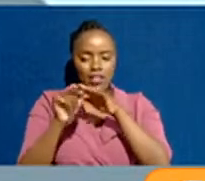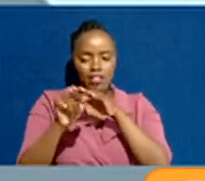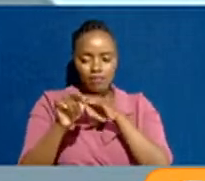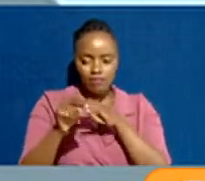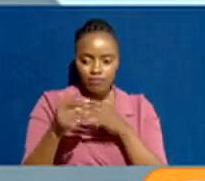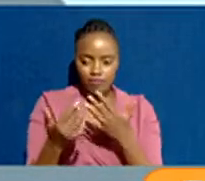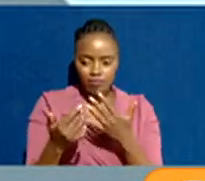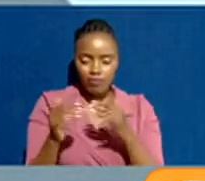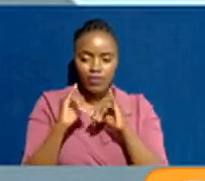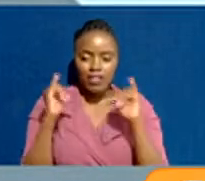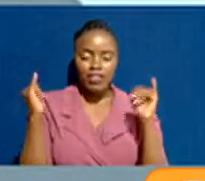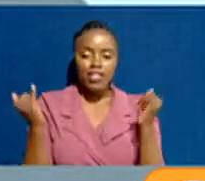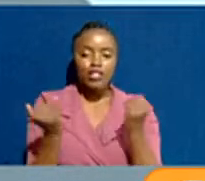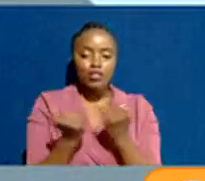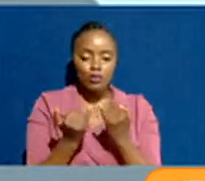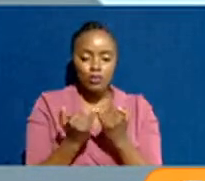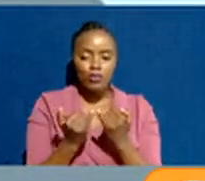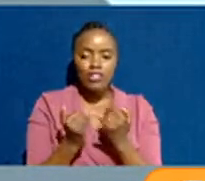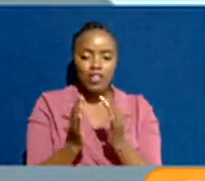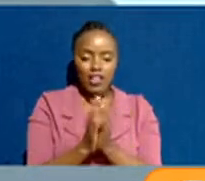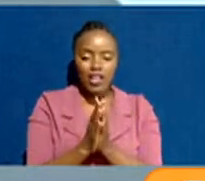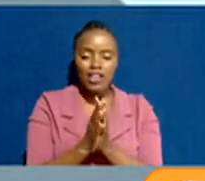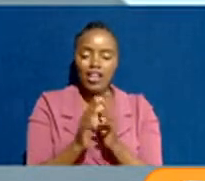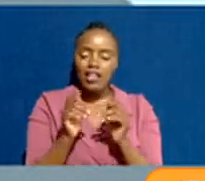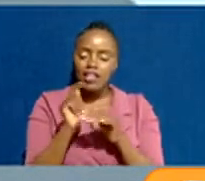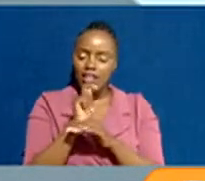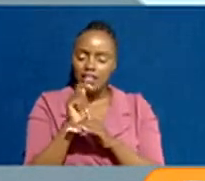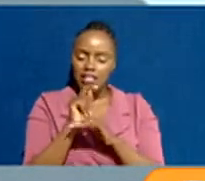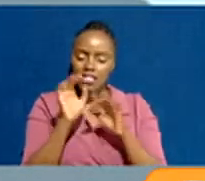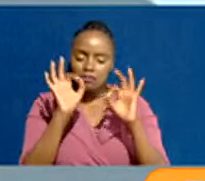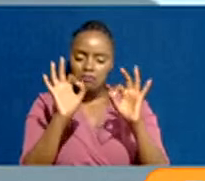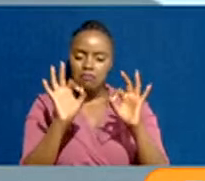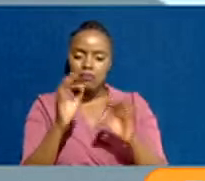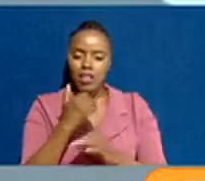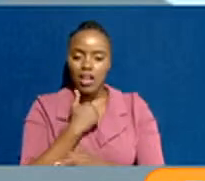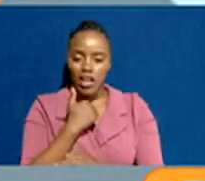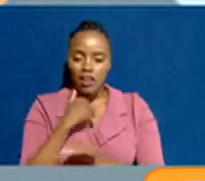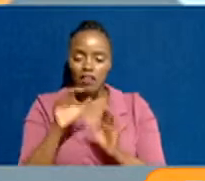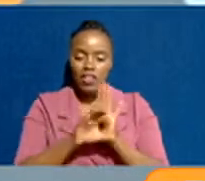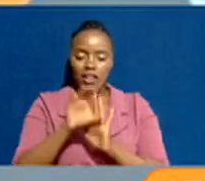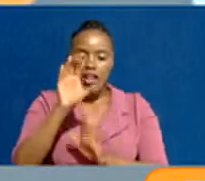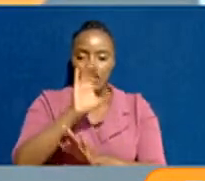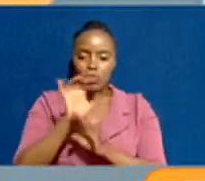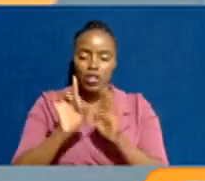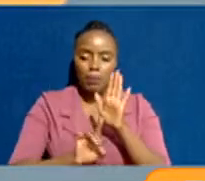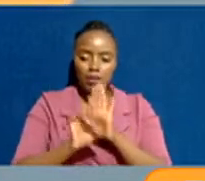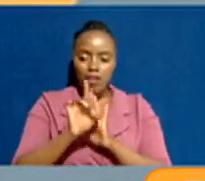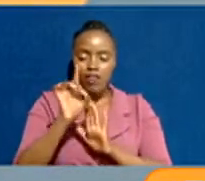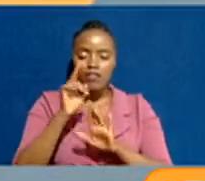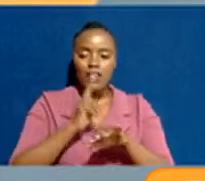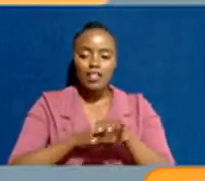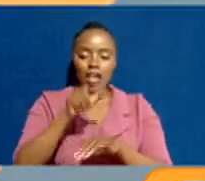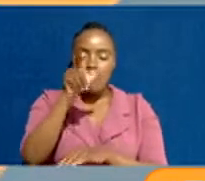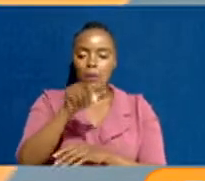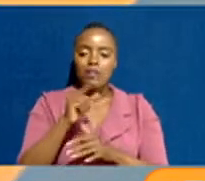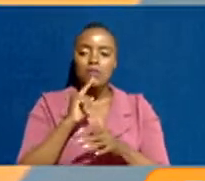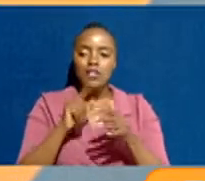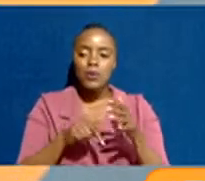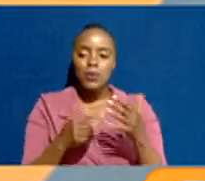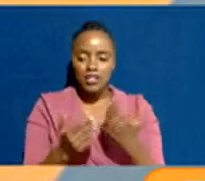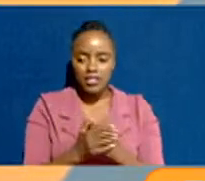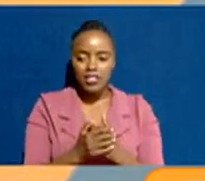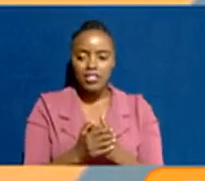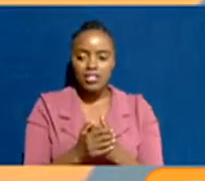at the institute are very well trained curriculum developers. And so when somebody says